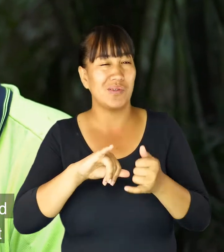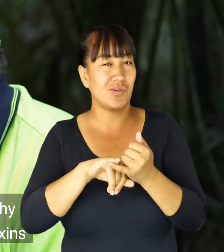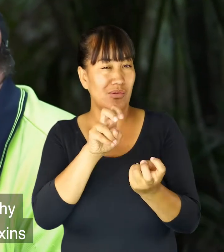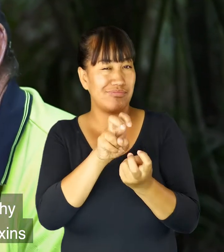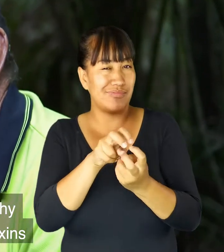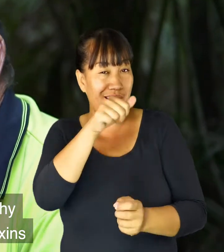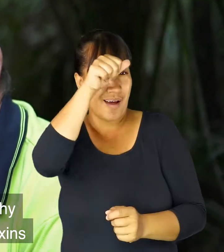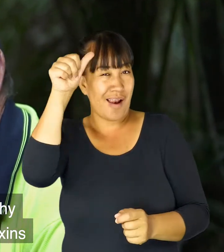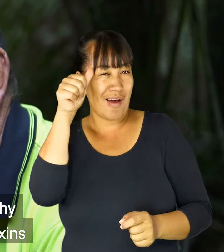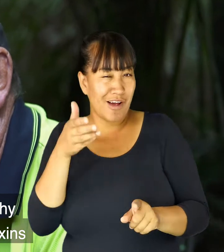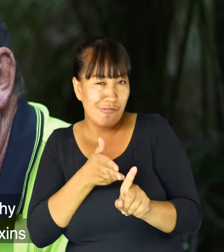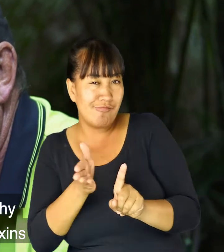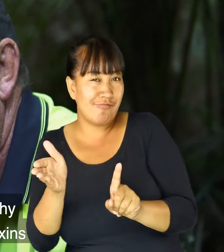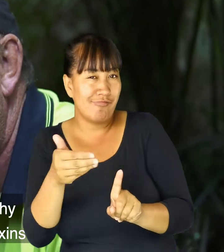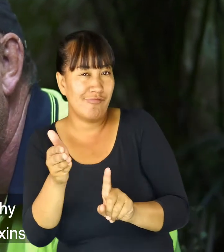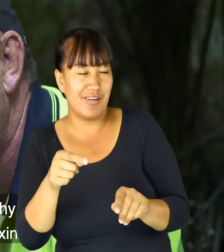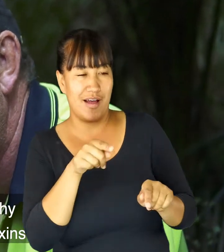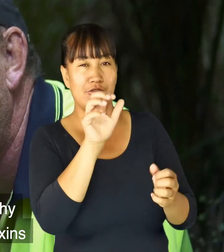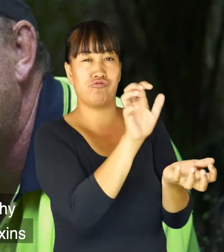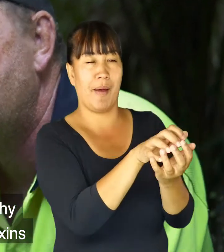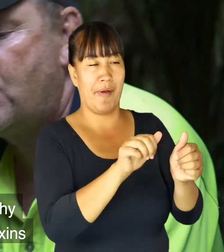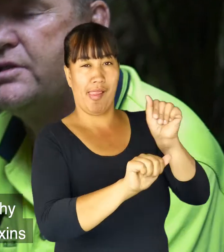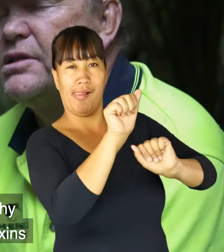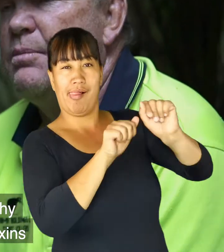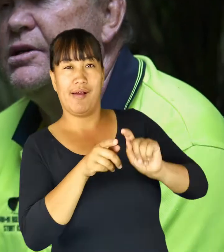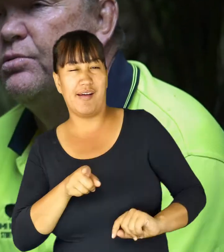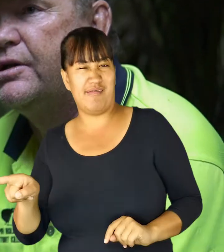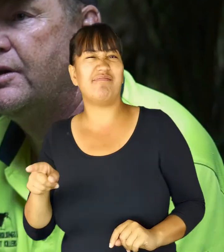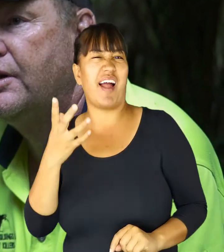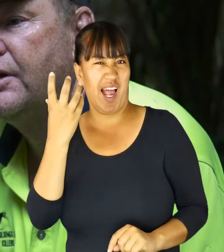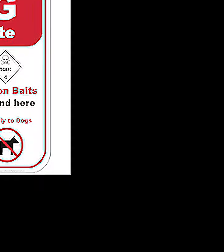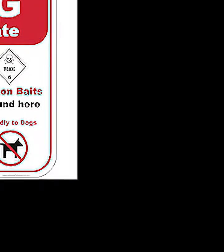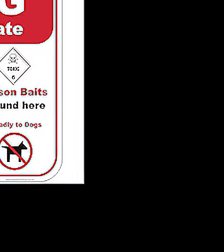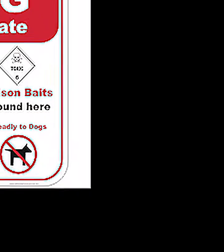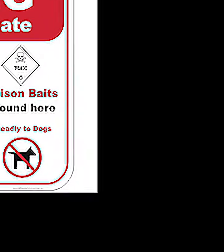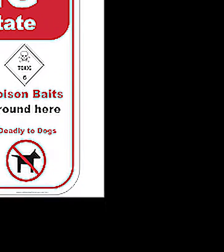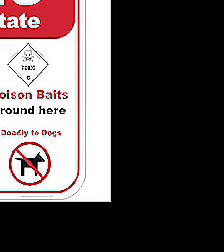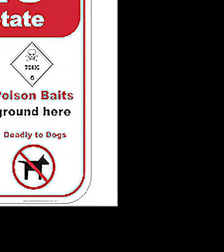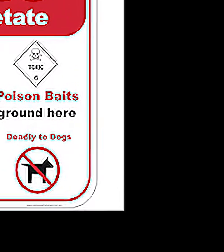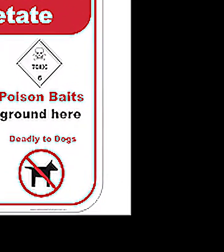trap shy or lure shy stoats, and that's when toxins come into it.